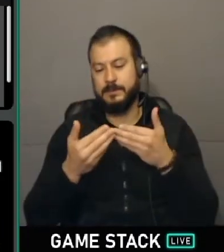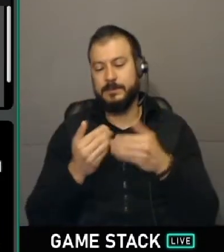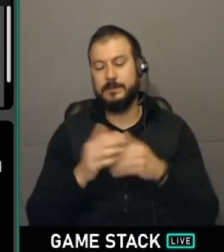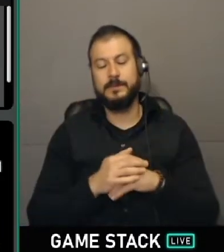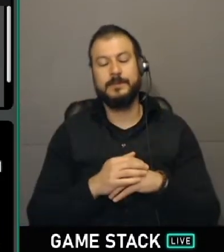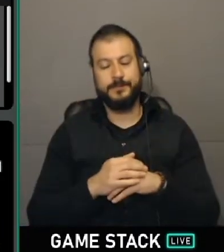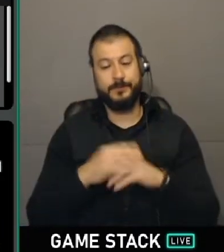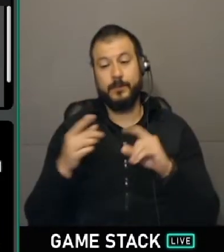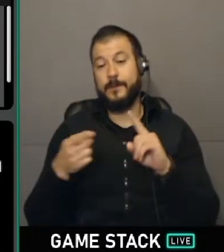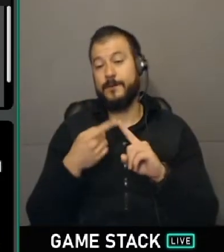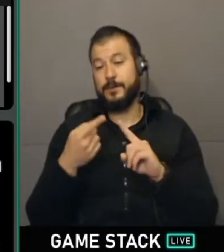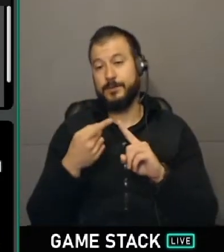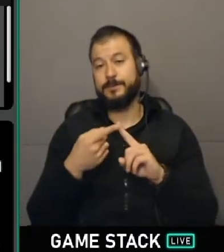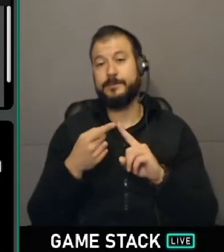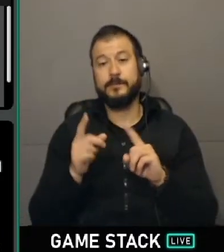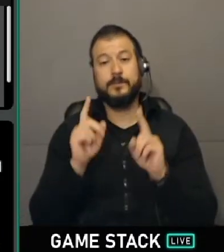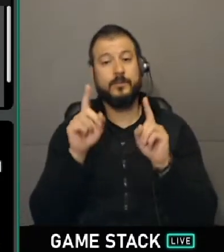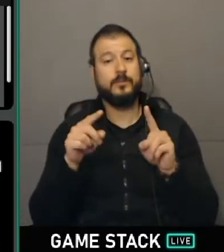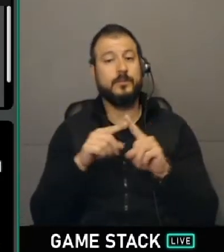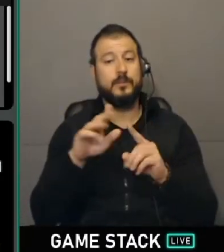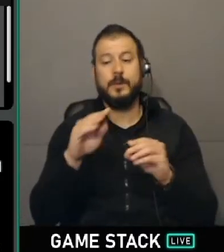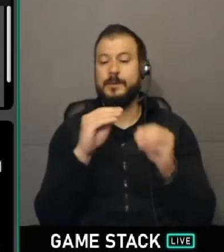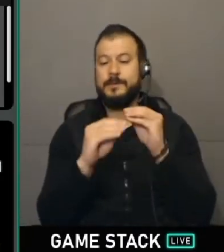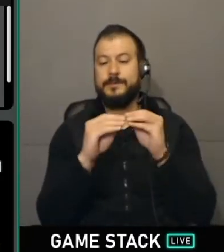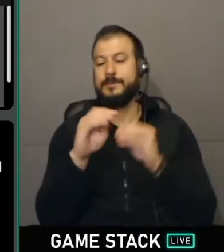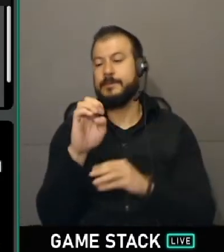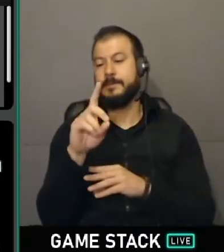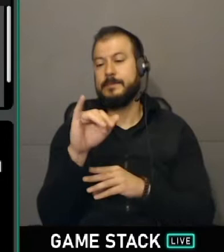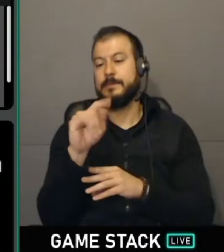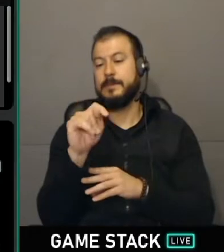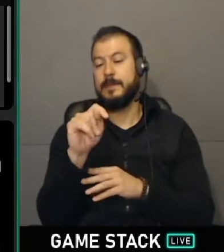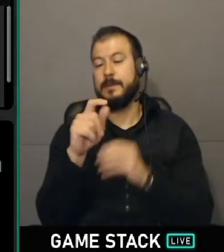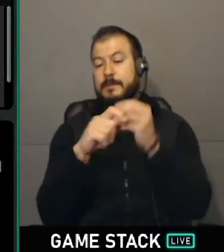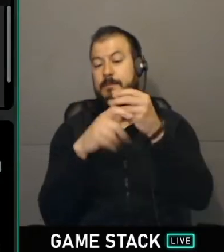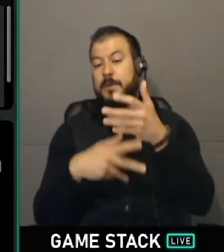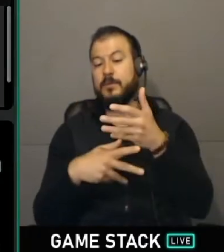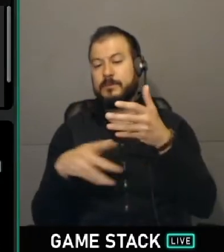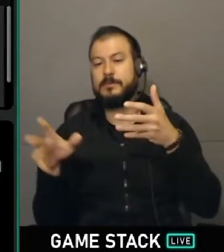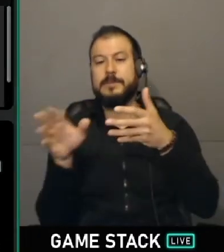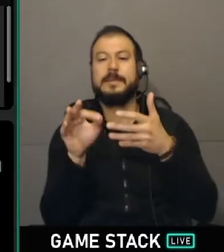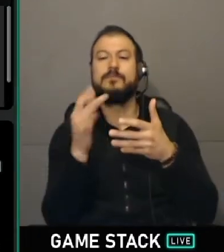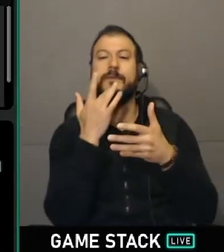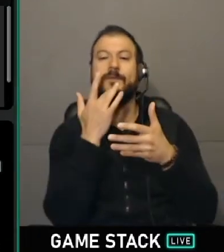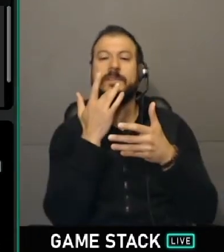First, you go to your Edit menu and select Preferences.